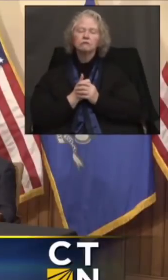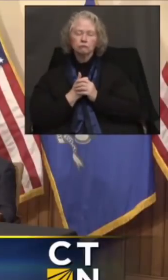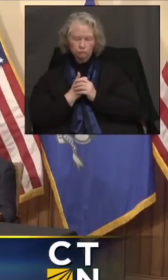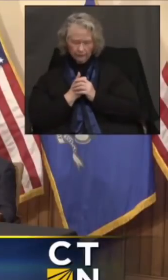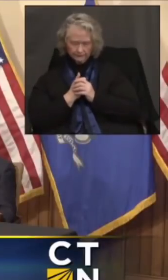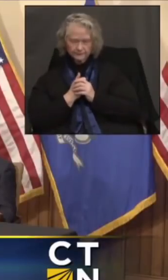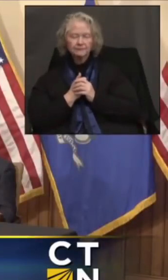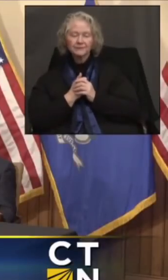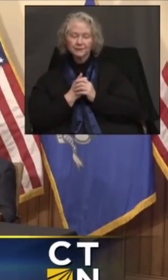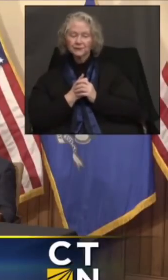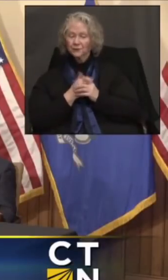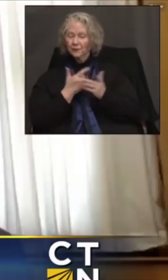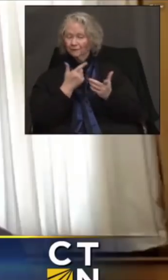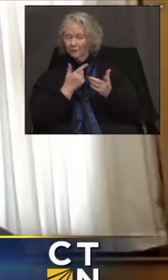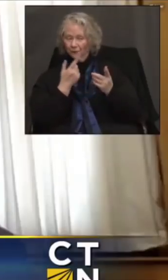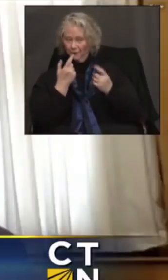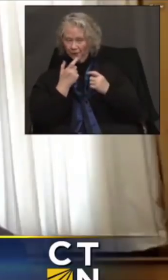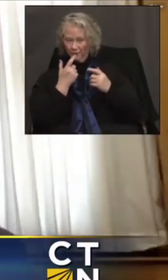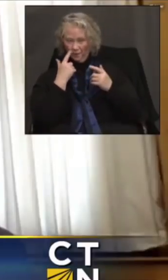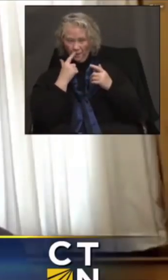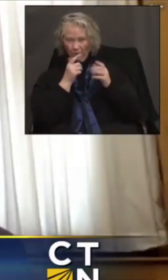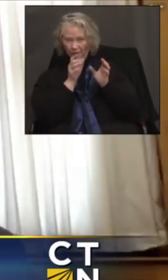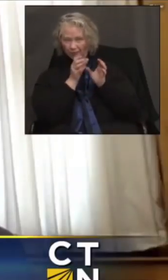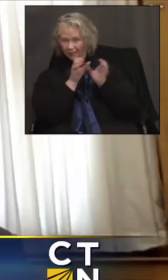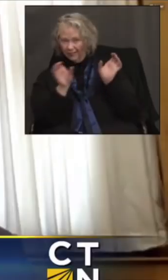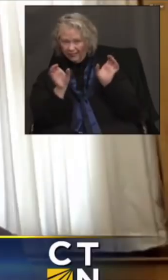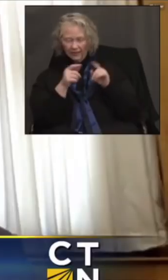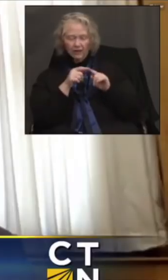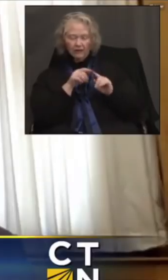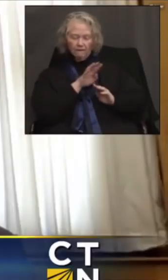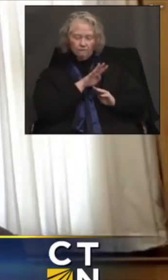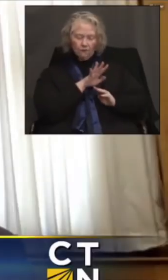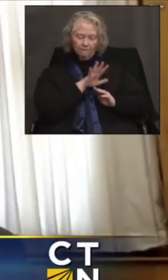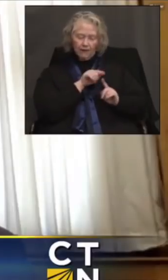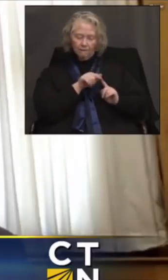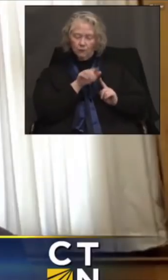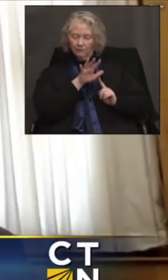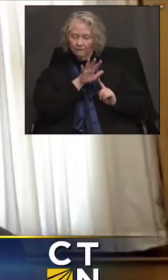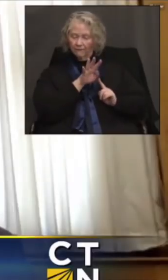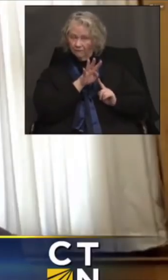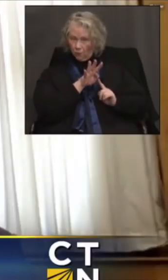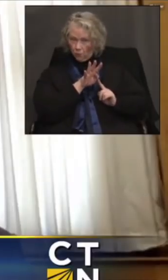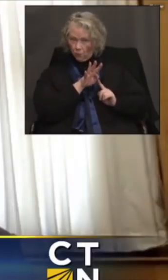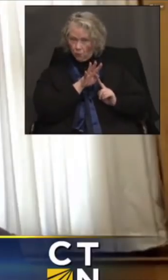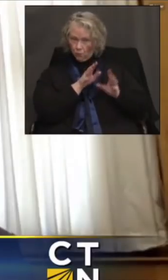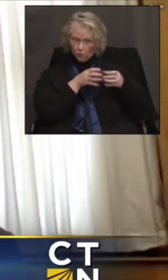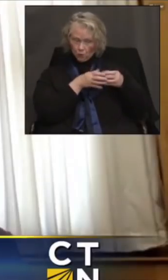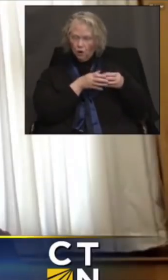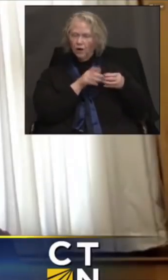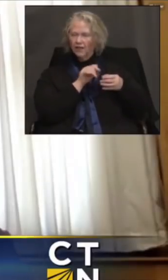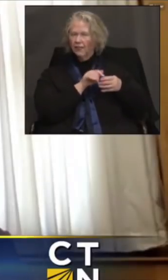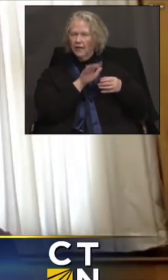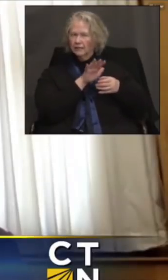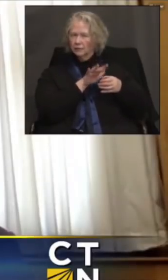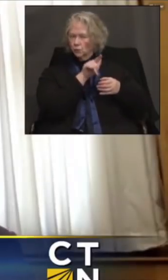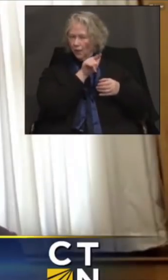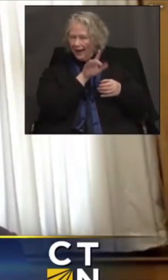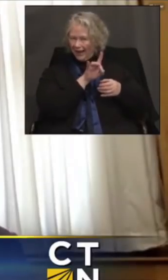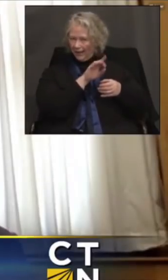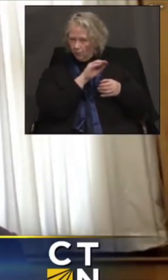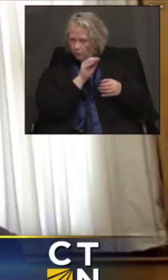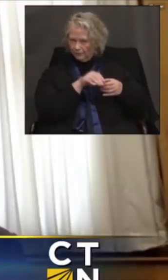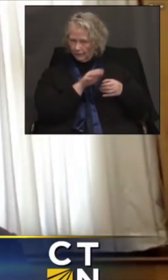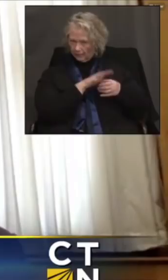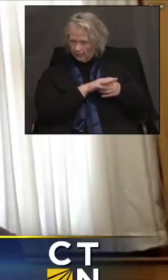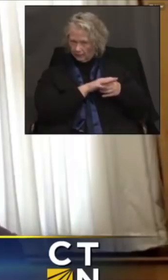want, your next question is what is the slice? So the 45 to 54 only population is currently at 28%.